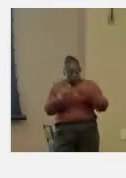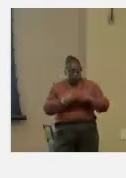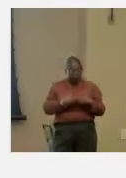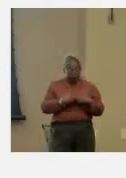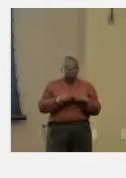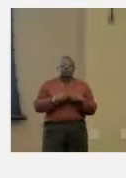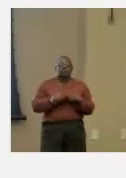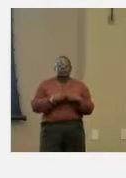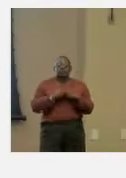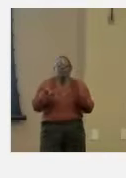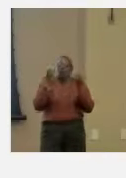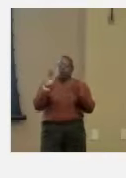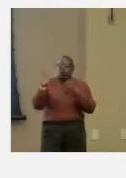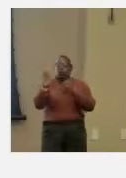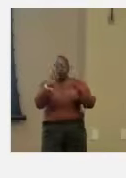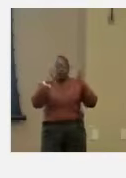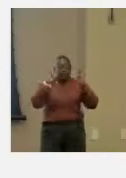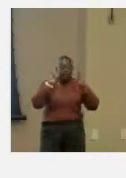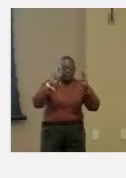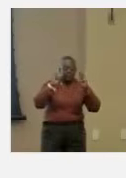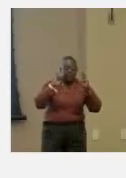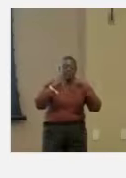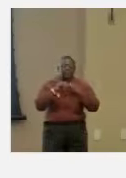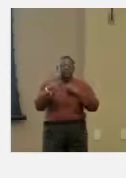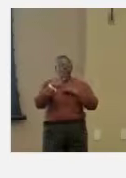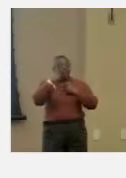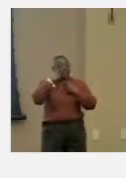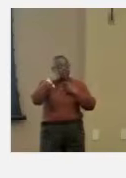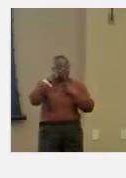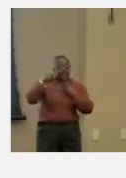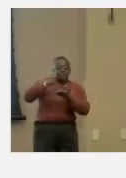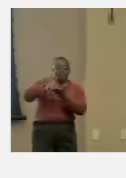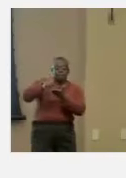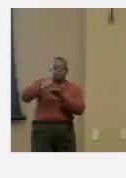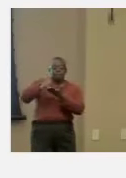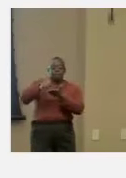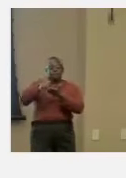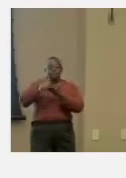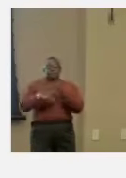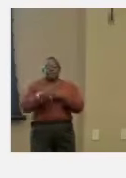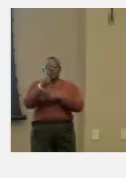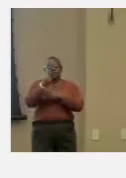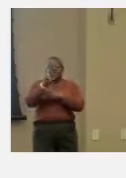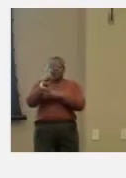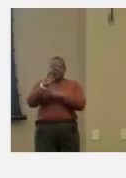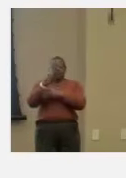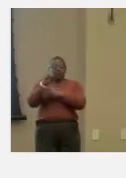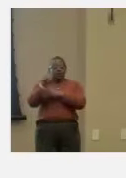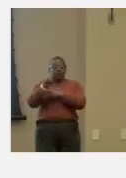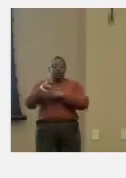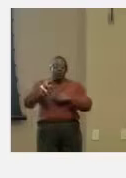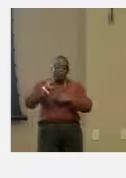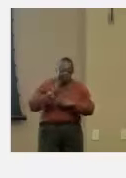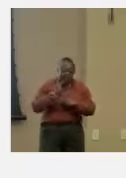I really want to get your attention because your skin needs your attention. Discoid lupus, it's chronic,